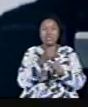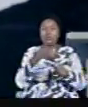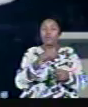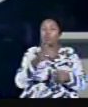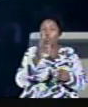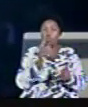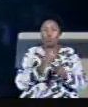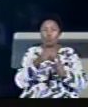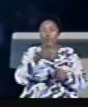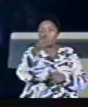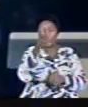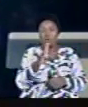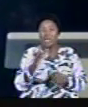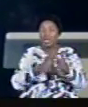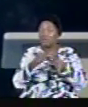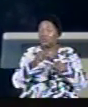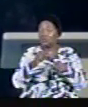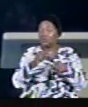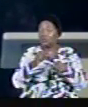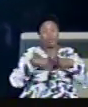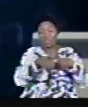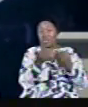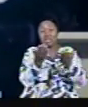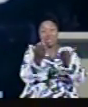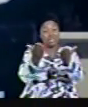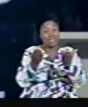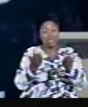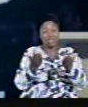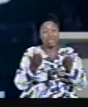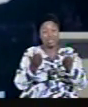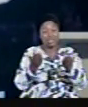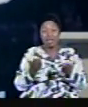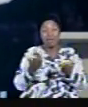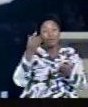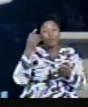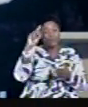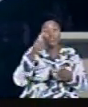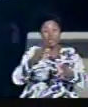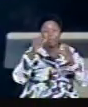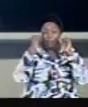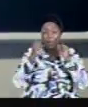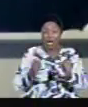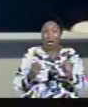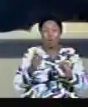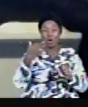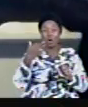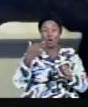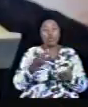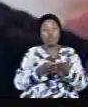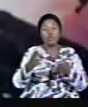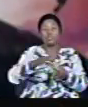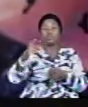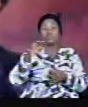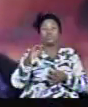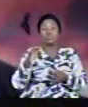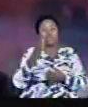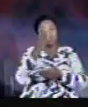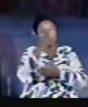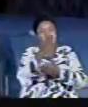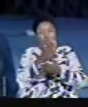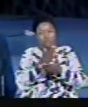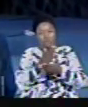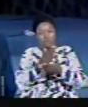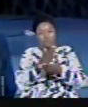then we don't have any desire for the power of the Holy Ghost, something is